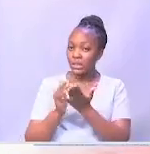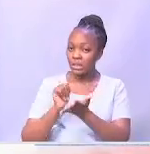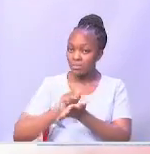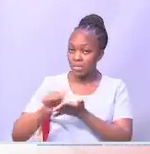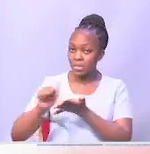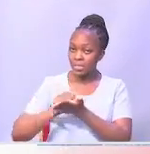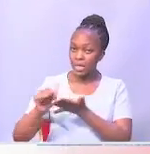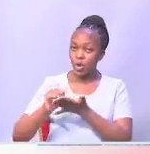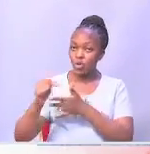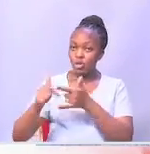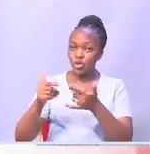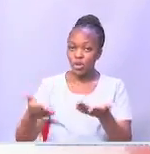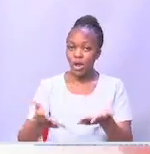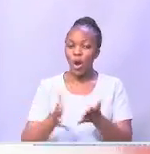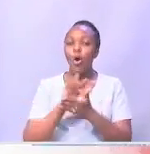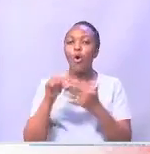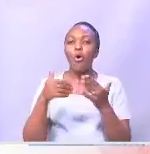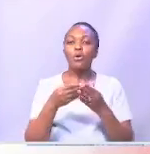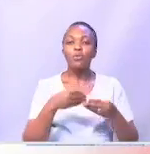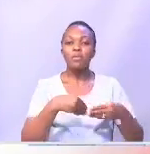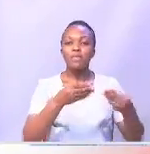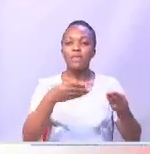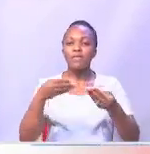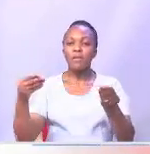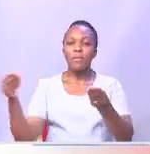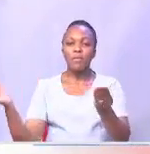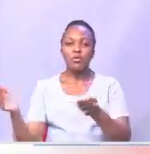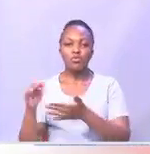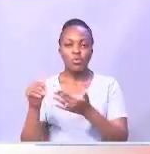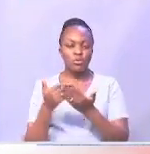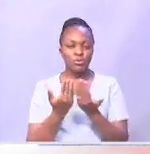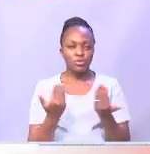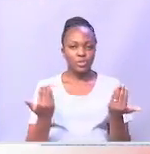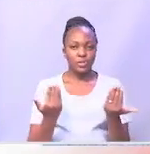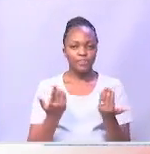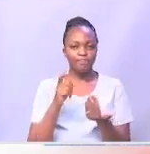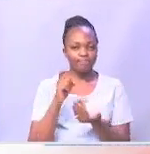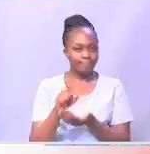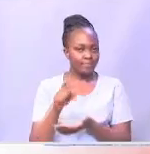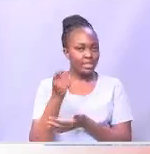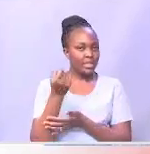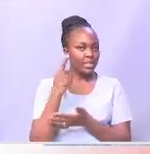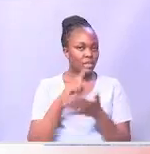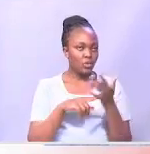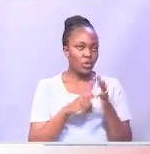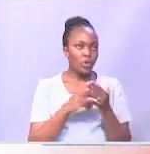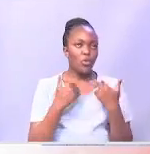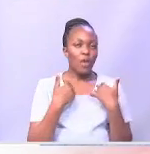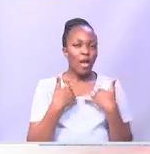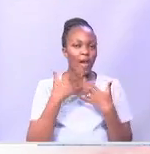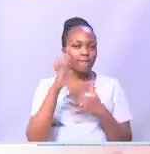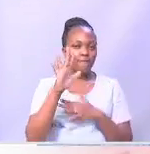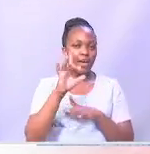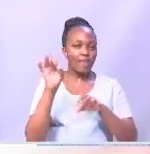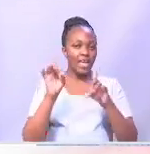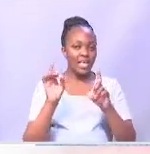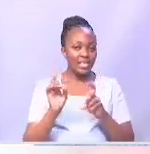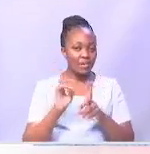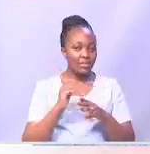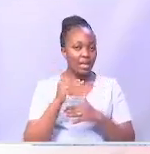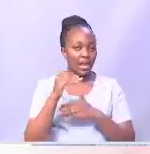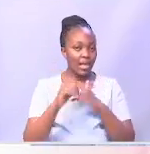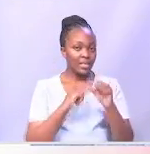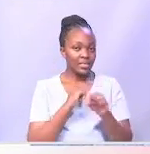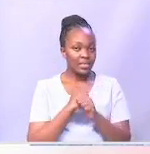all the children. It is important to note that we have 5 examinations next year, the 2